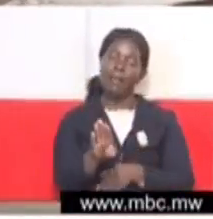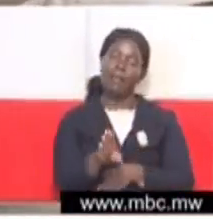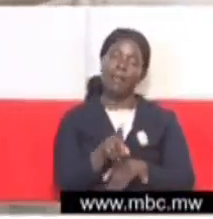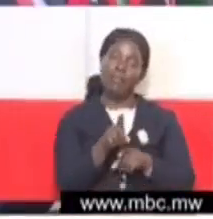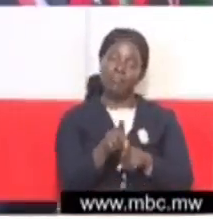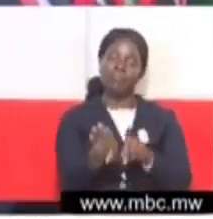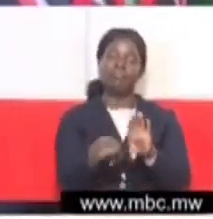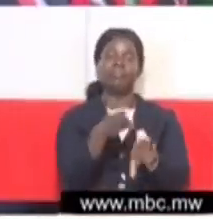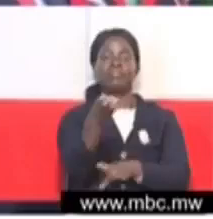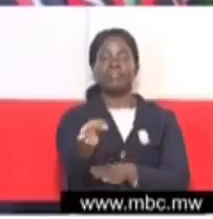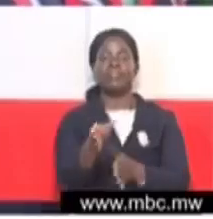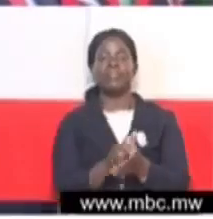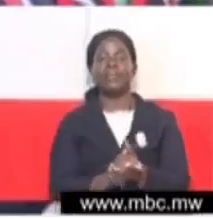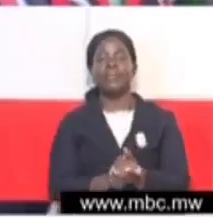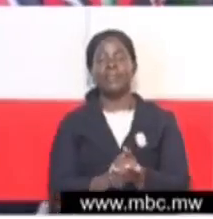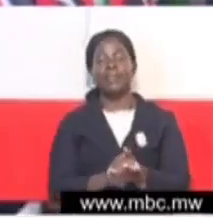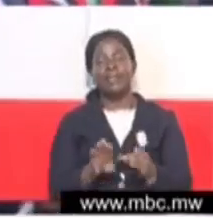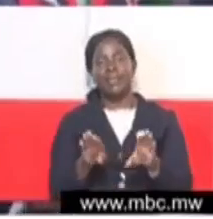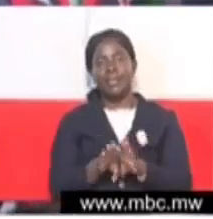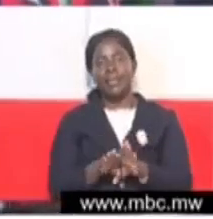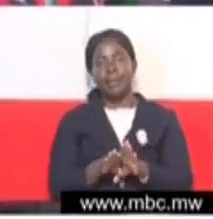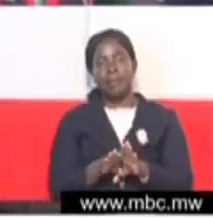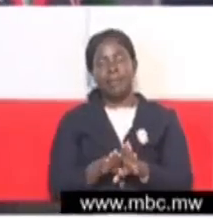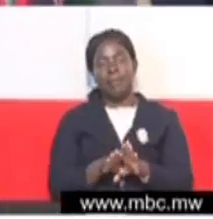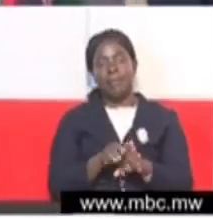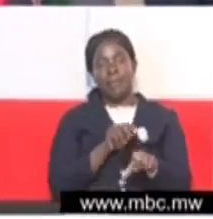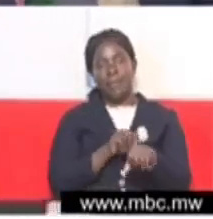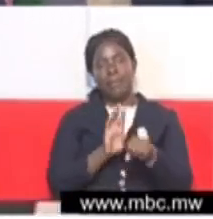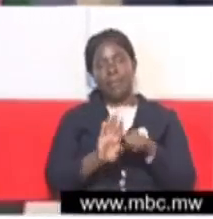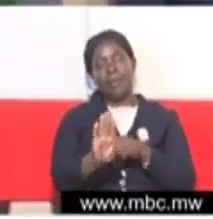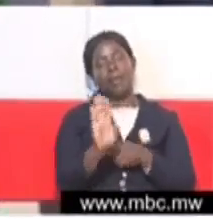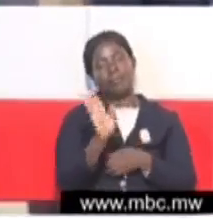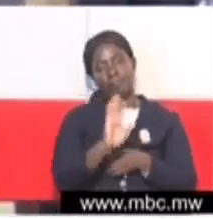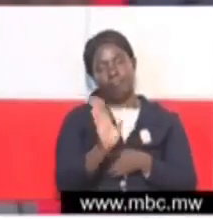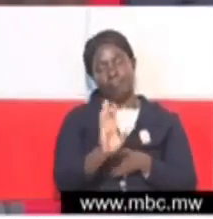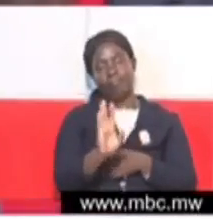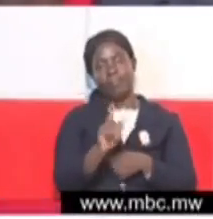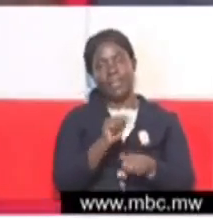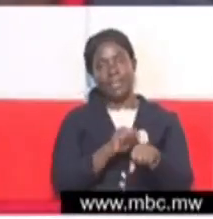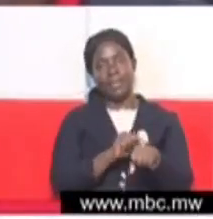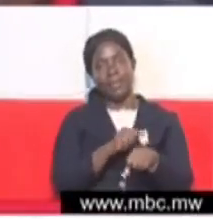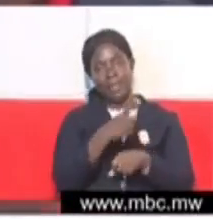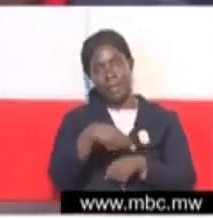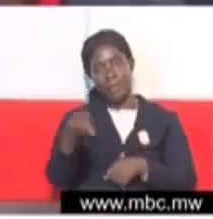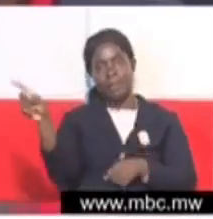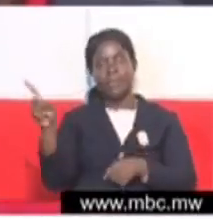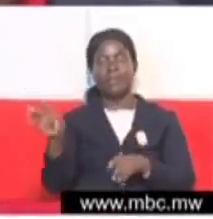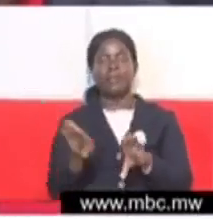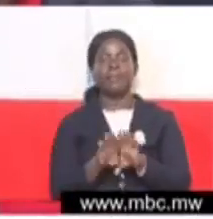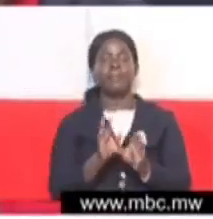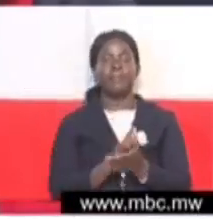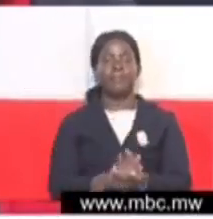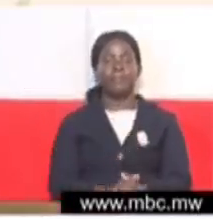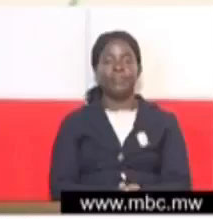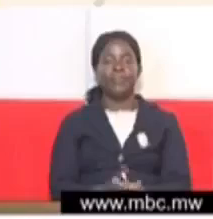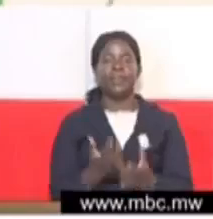deputies, party officials, and members of the Malawi Congress Party, among others. Maya Soji